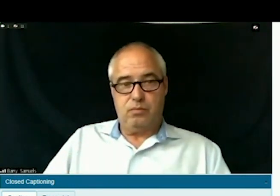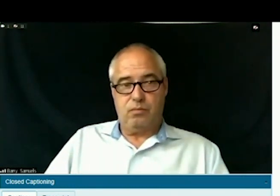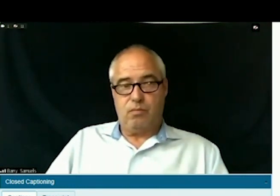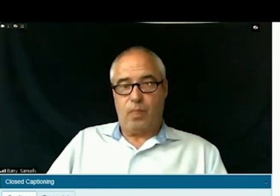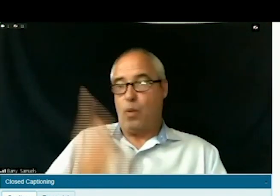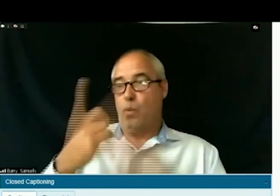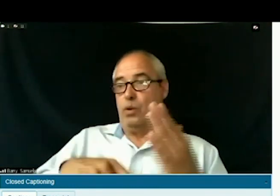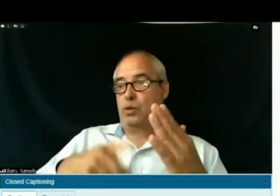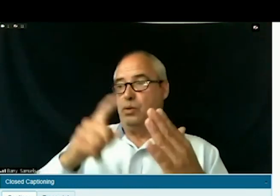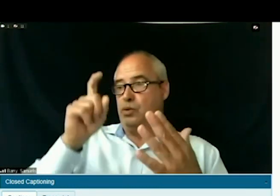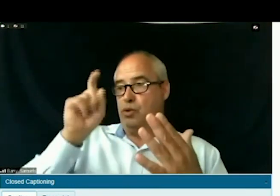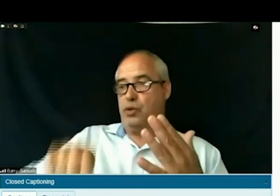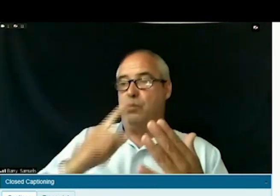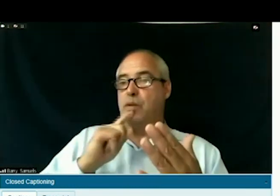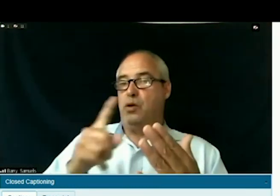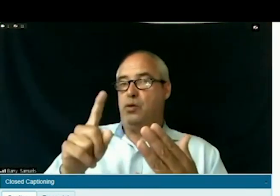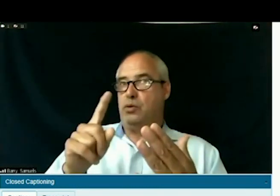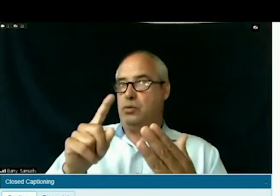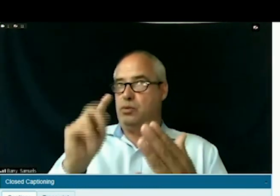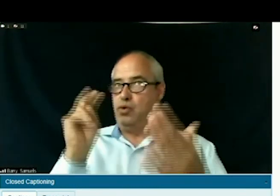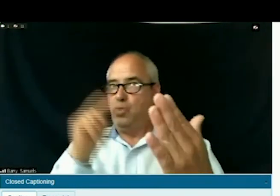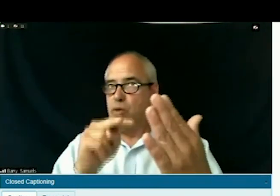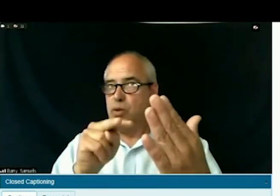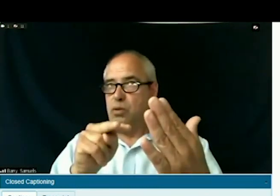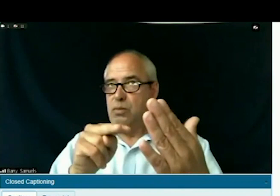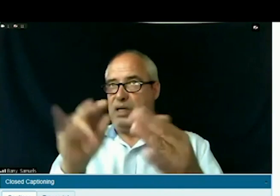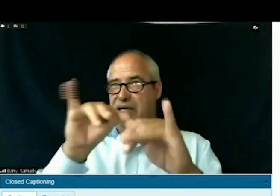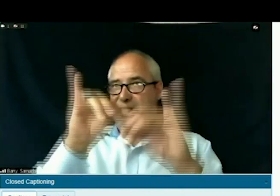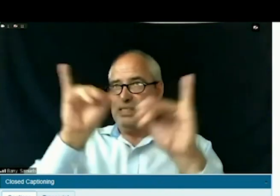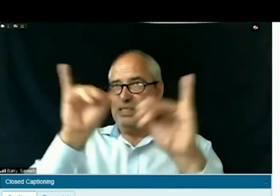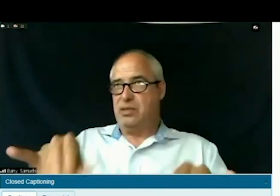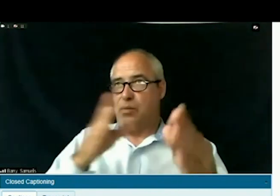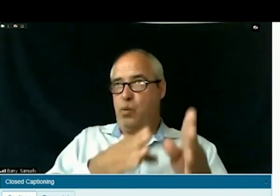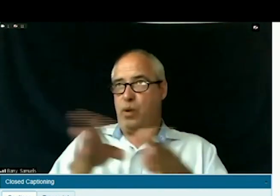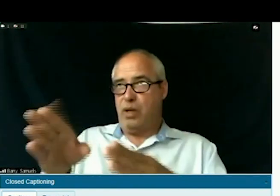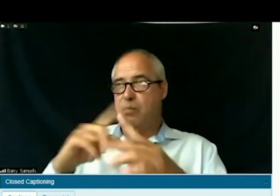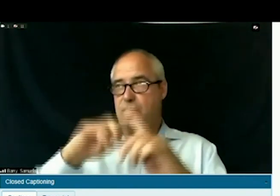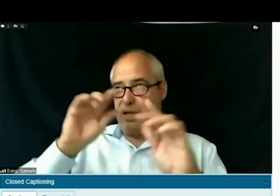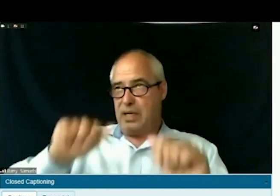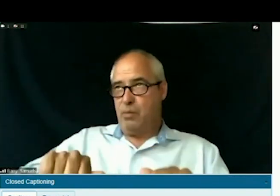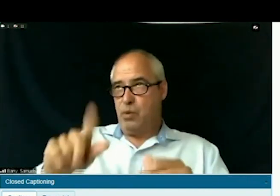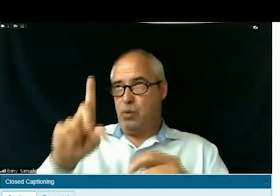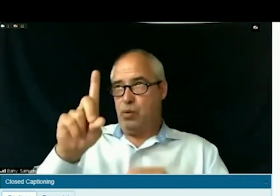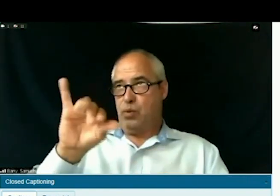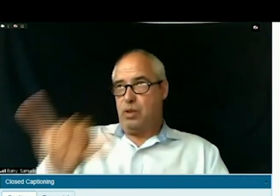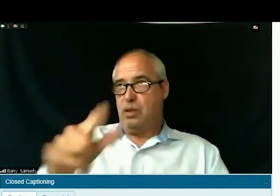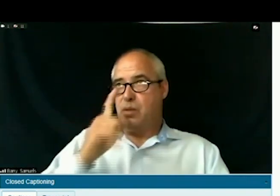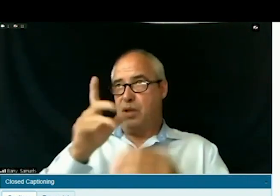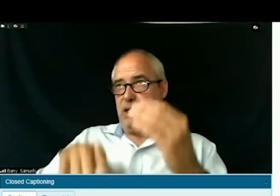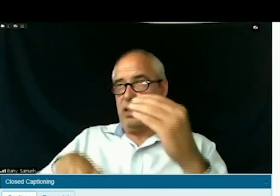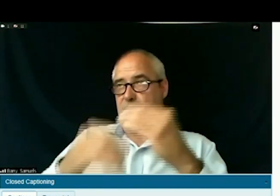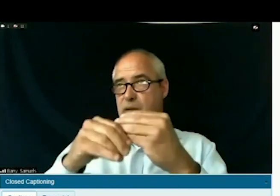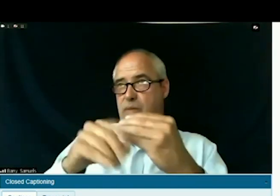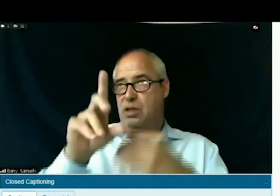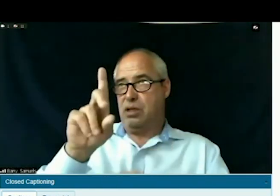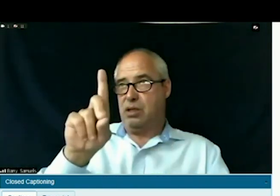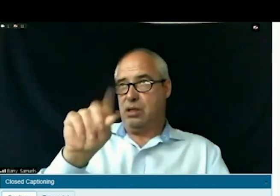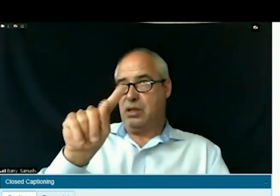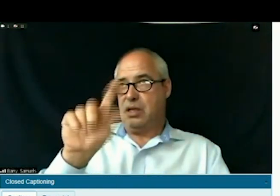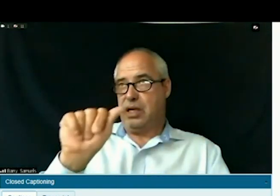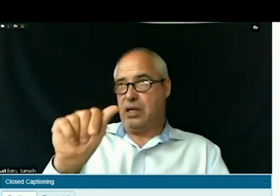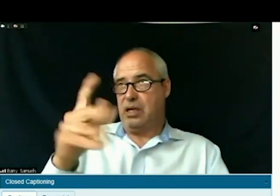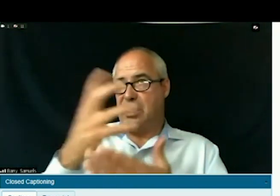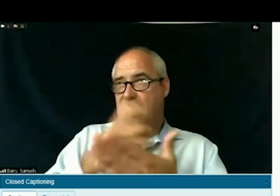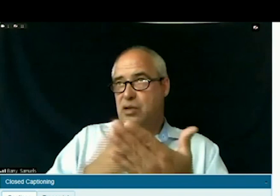what we should be looking at, a systematic way of being able to do that, in addition to data collection,